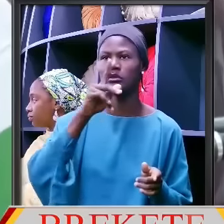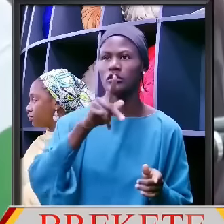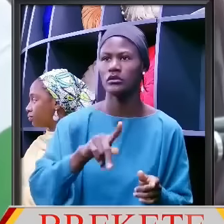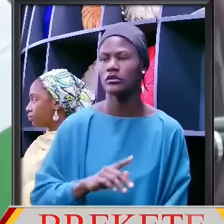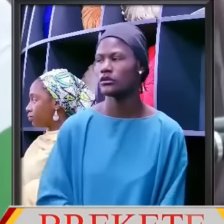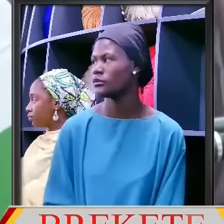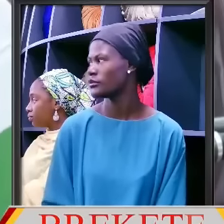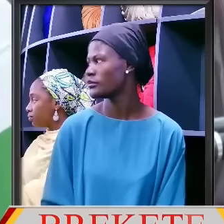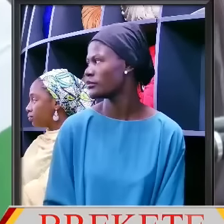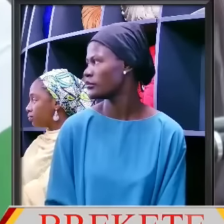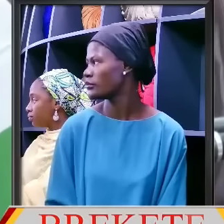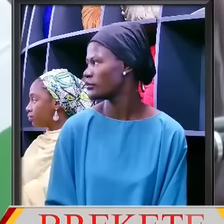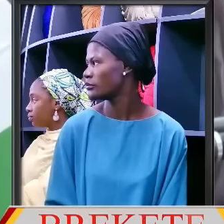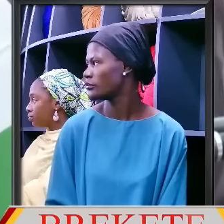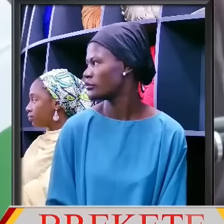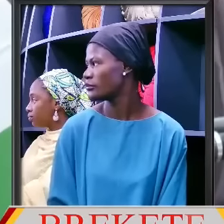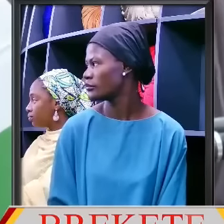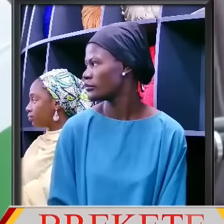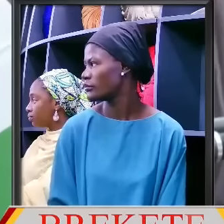reverend.